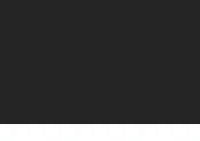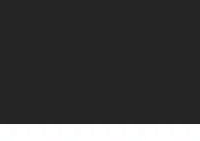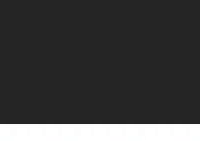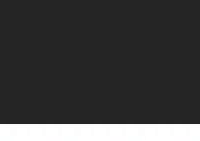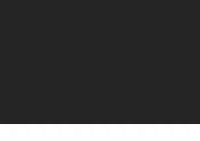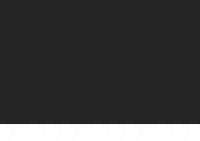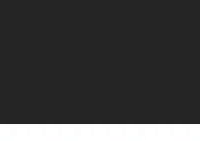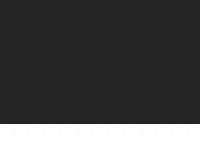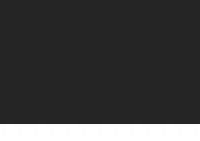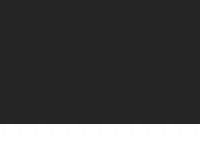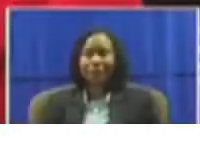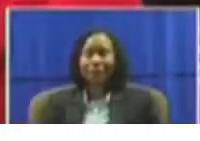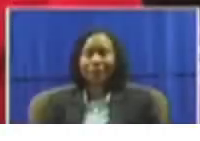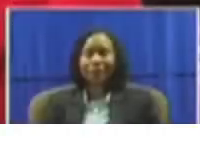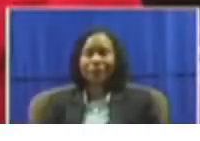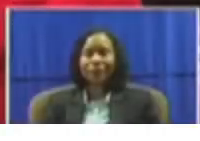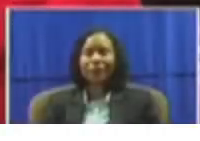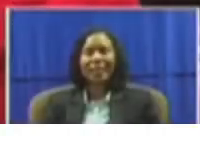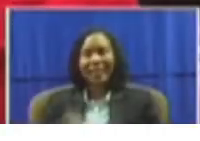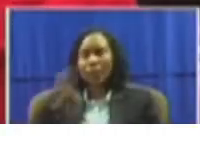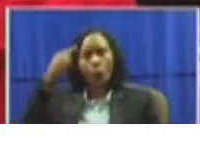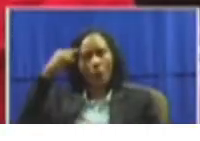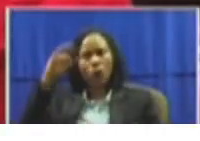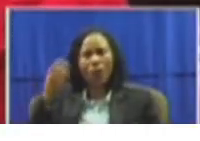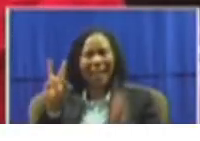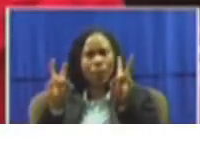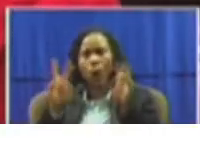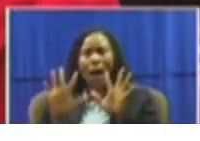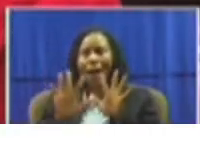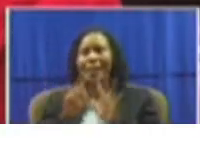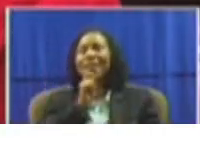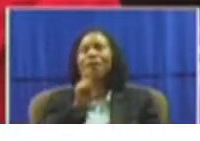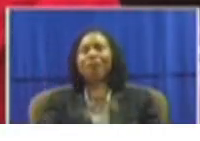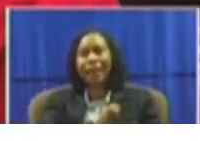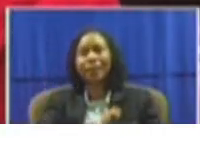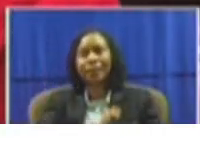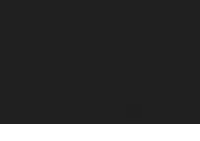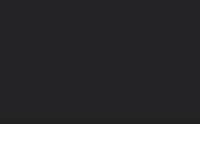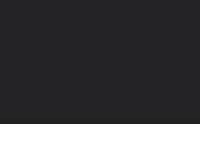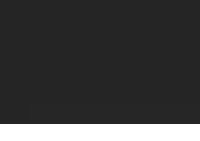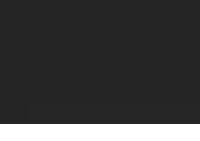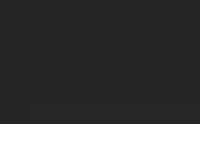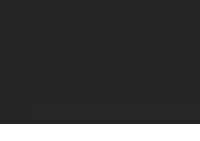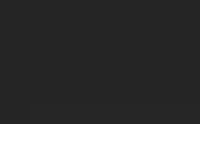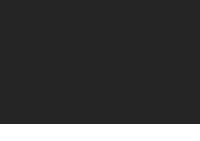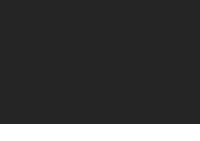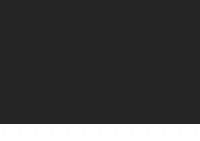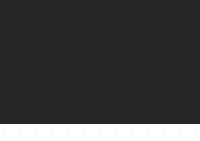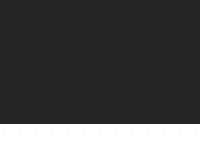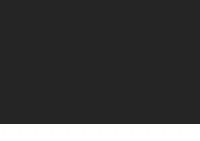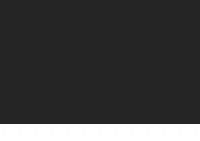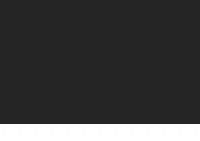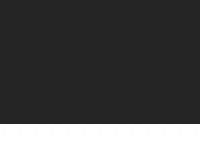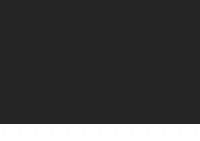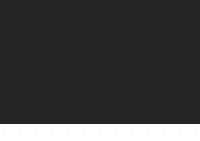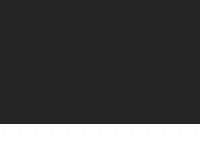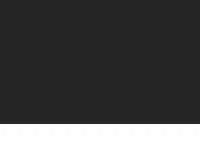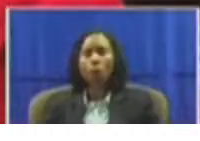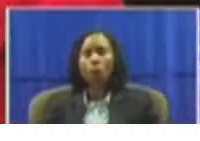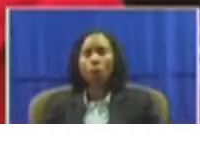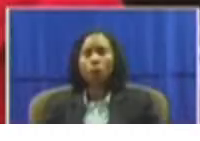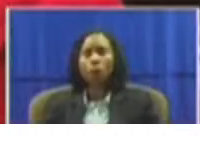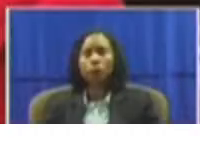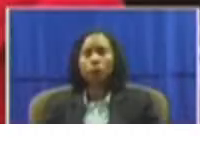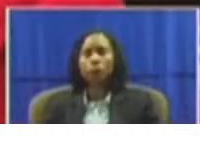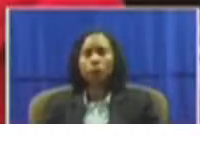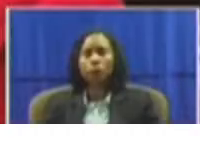it's not an opinion issue. It's a fact that the issue is before the court. That is a judicial review. We